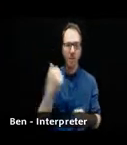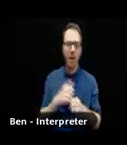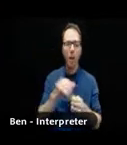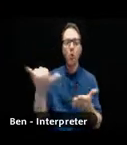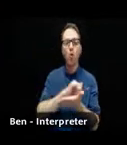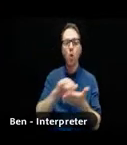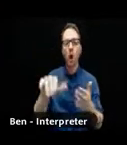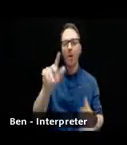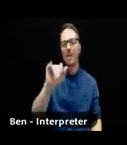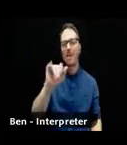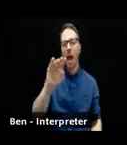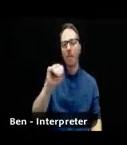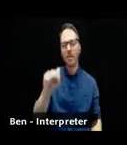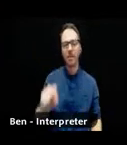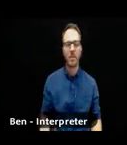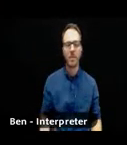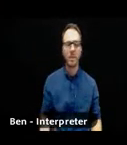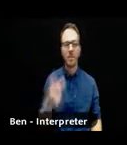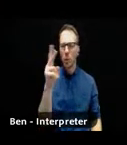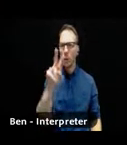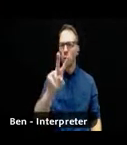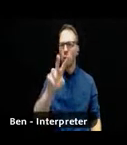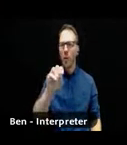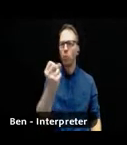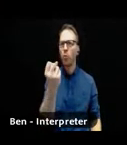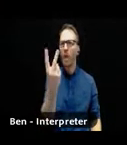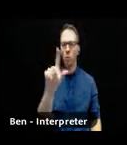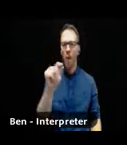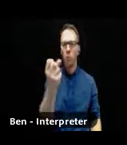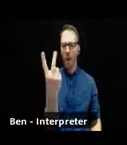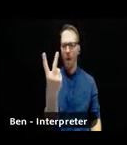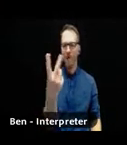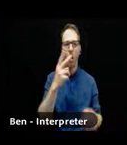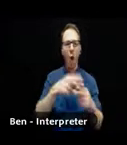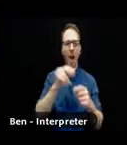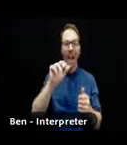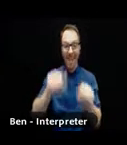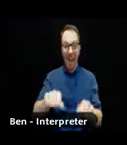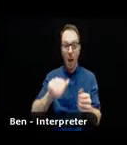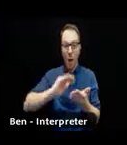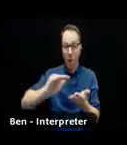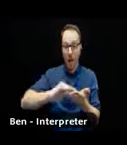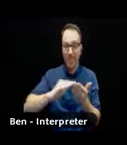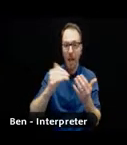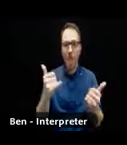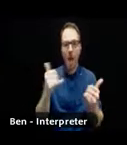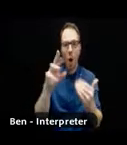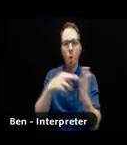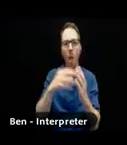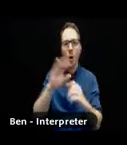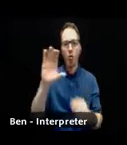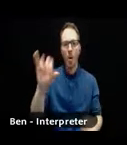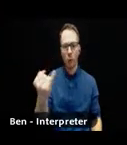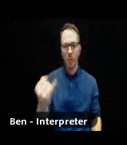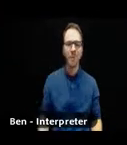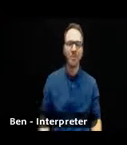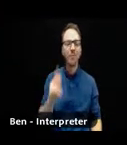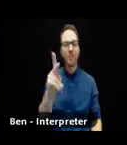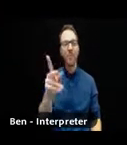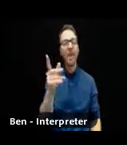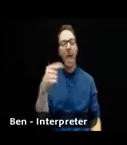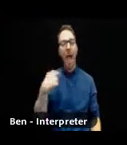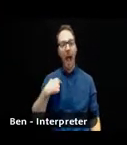Times, I think it was like in 2012, called Can Forgiveness Play a Role in Criminal Justice? It was about a case that I worked